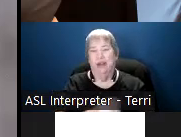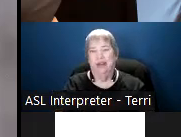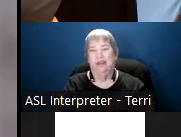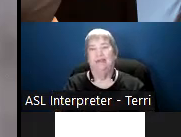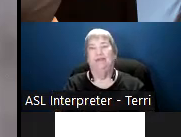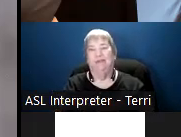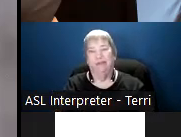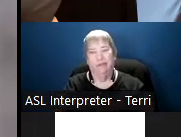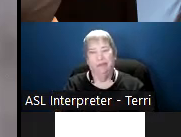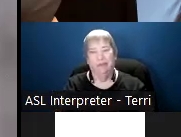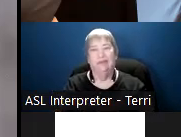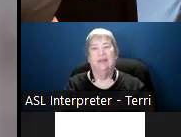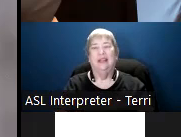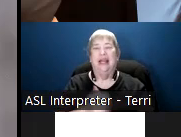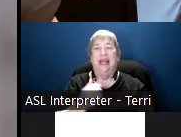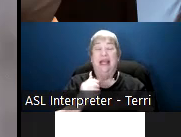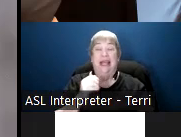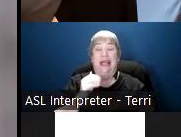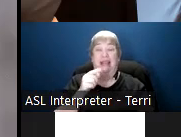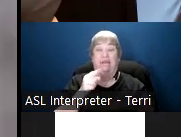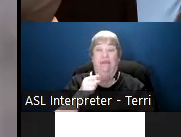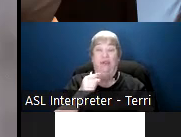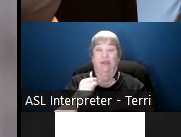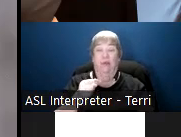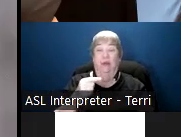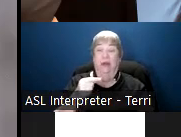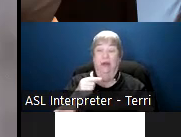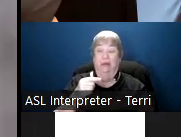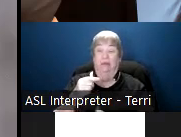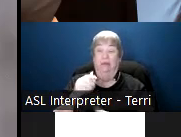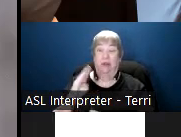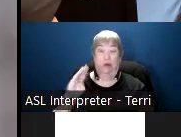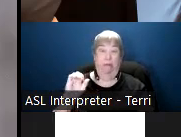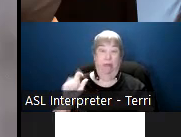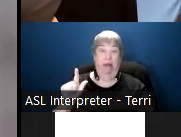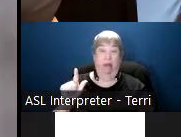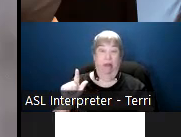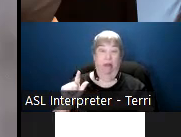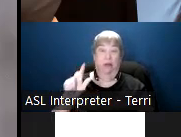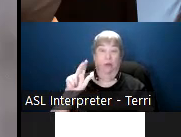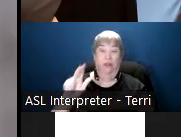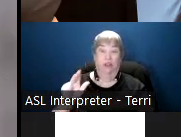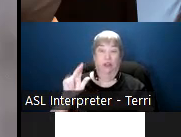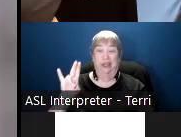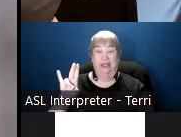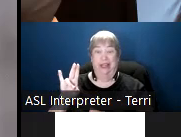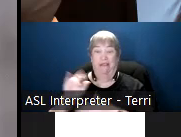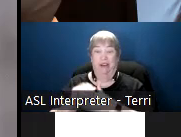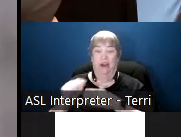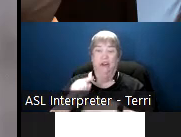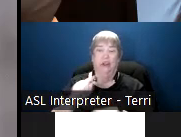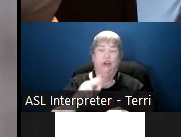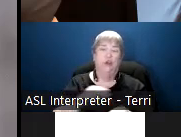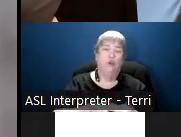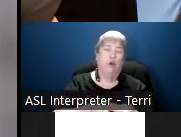So, you know, if you have a $37 meal and you normally tip 15 to